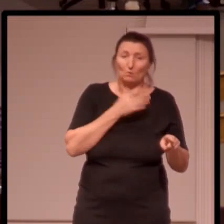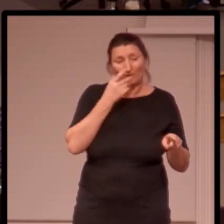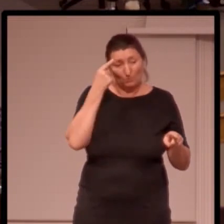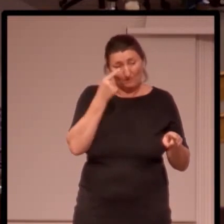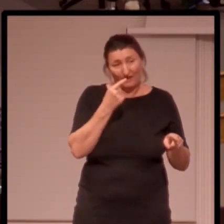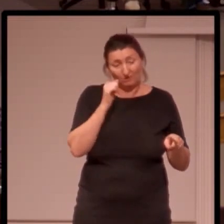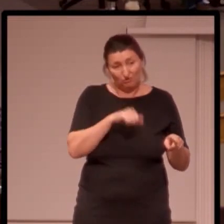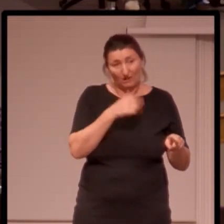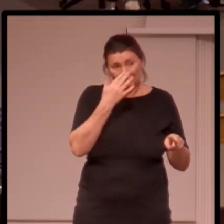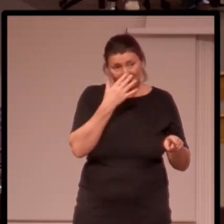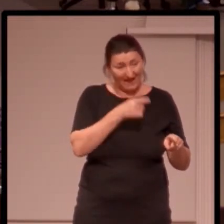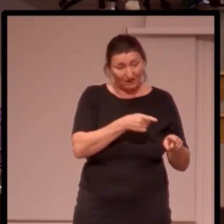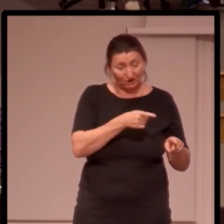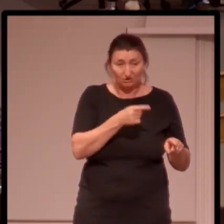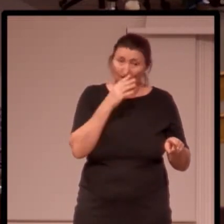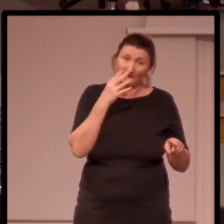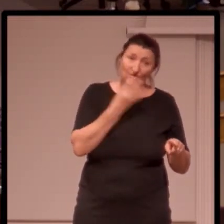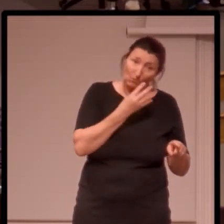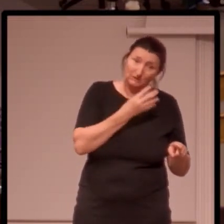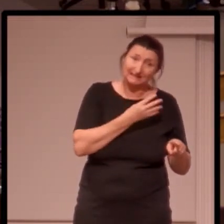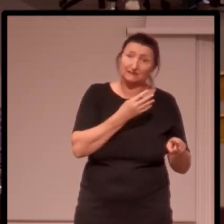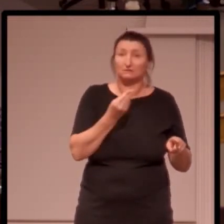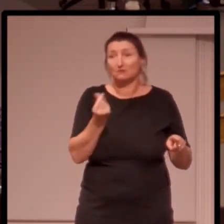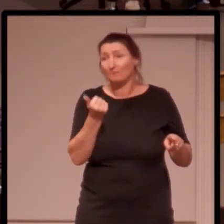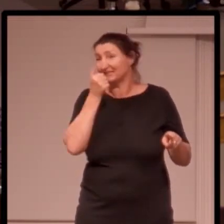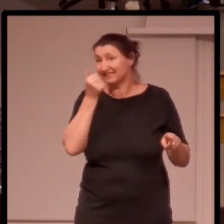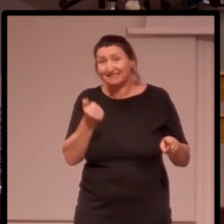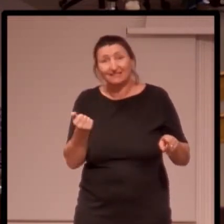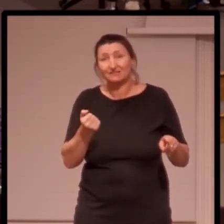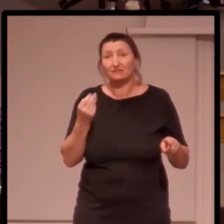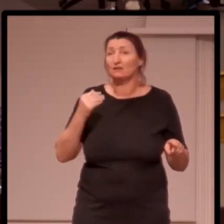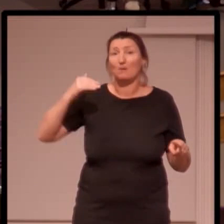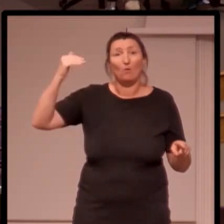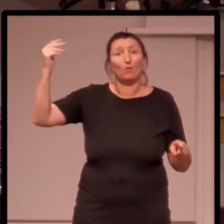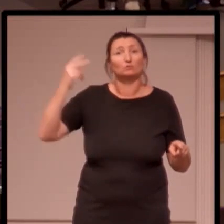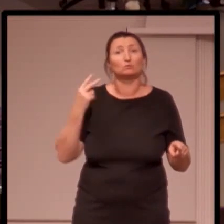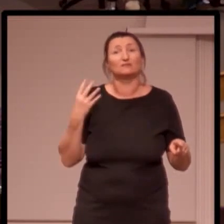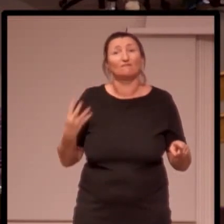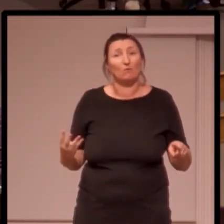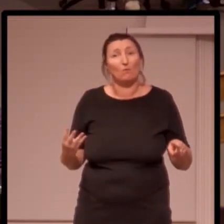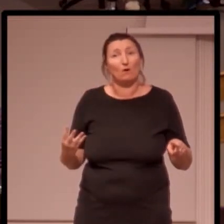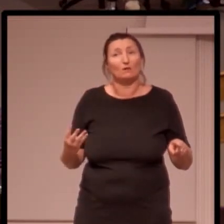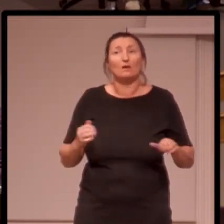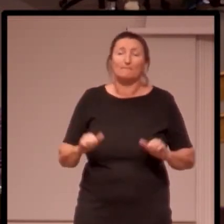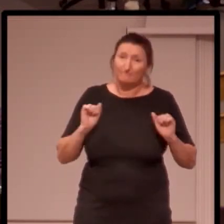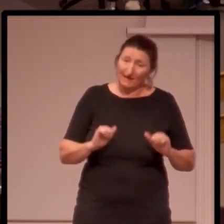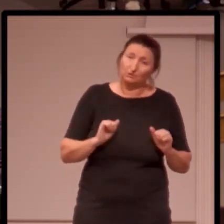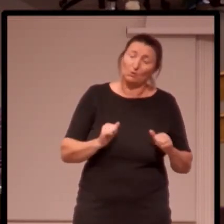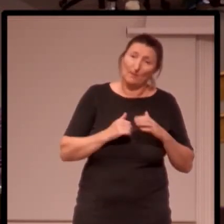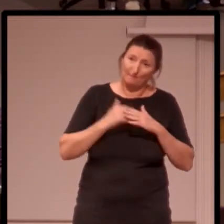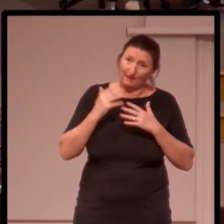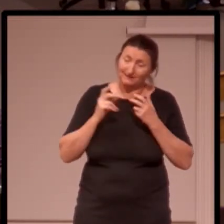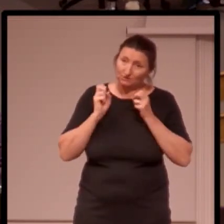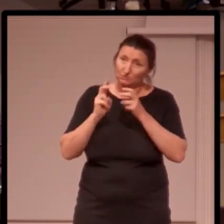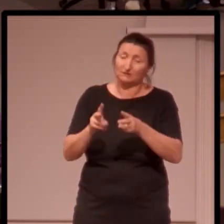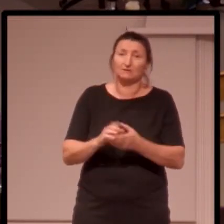actually for some it's 14, you know, some it's 16, some it's 18, some it's 24. And making sure that that's built into the